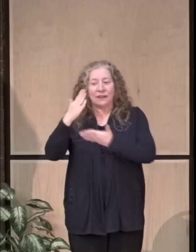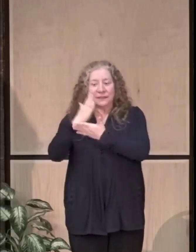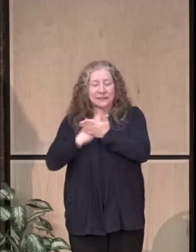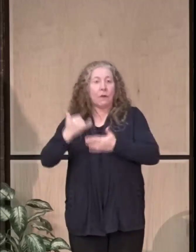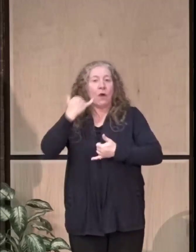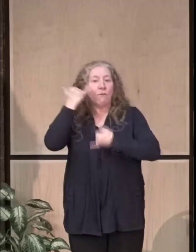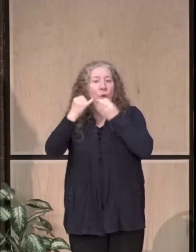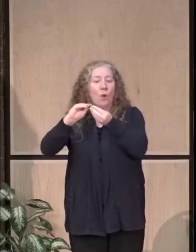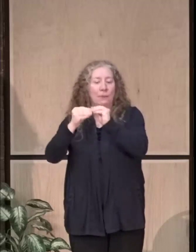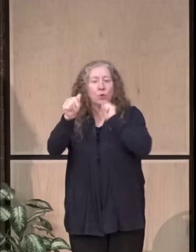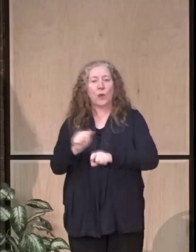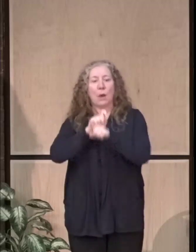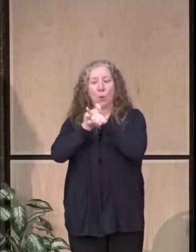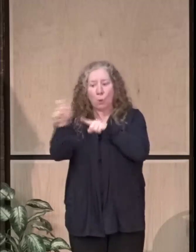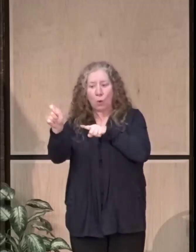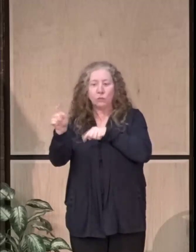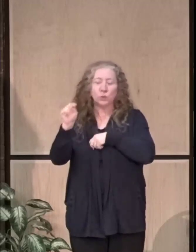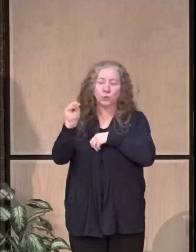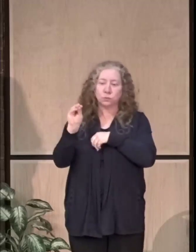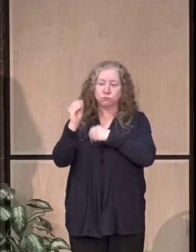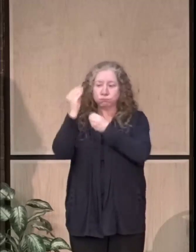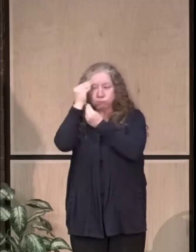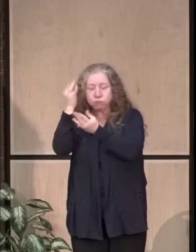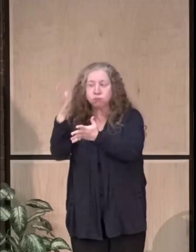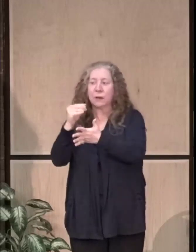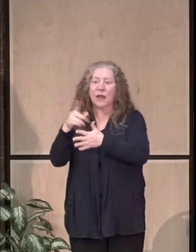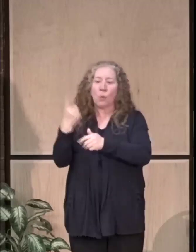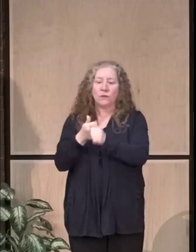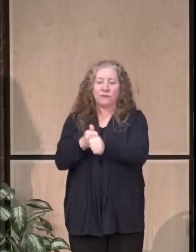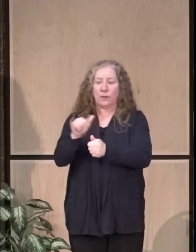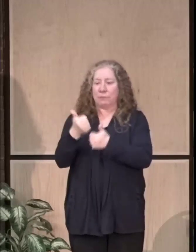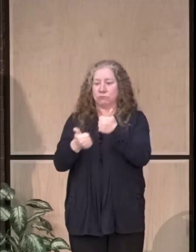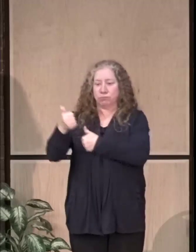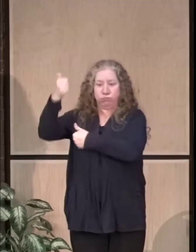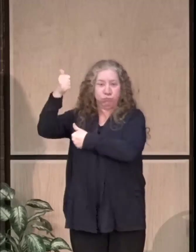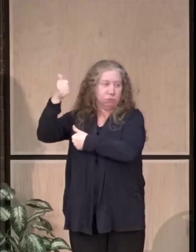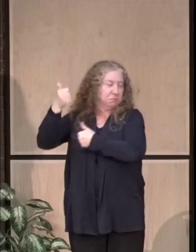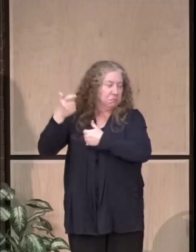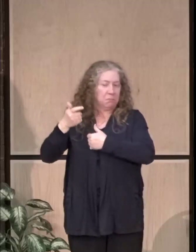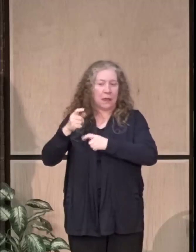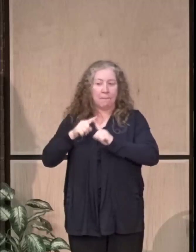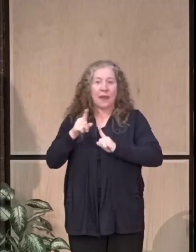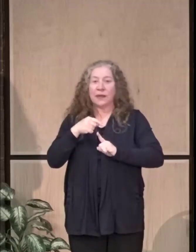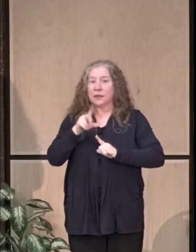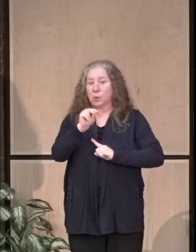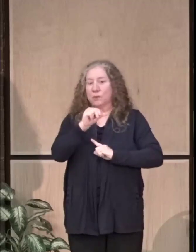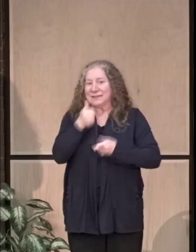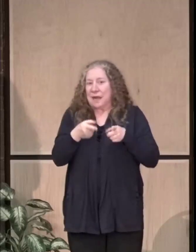we reached out, you know, or I could go through the chain of command, there are ways to reach out to them, but it did not occur.